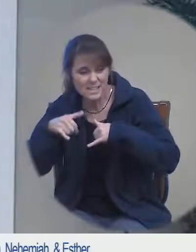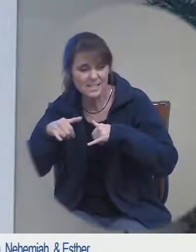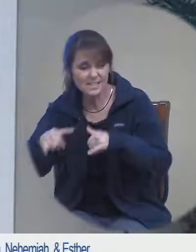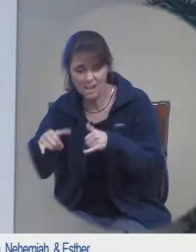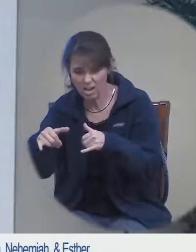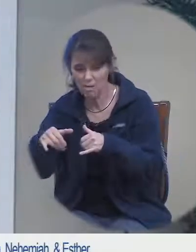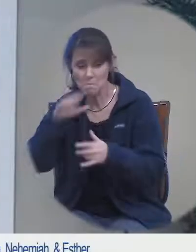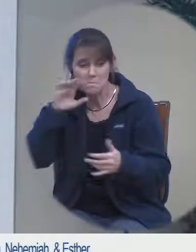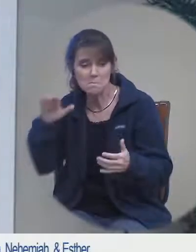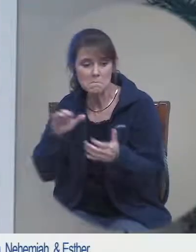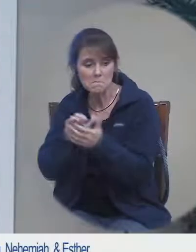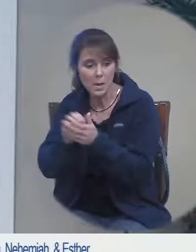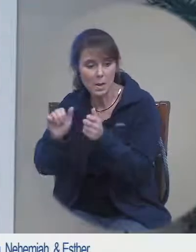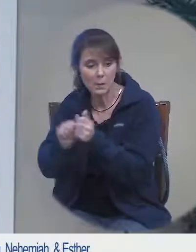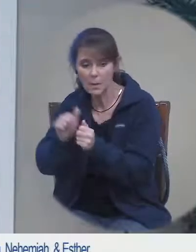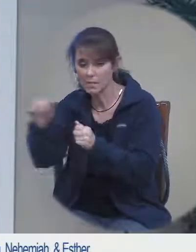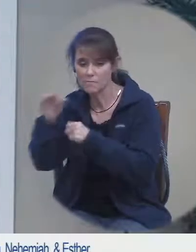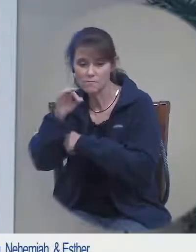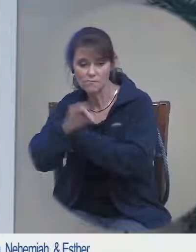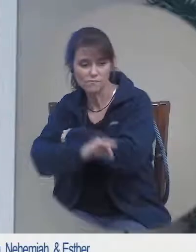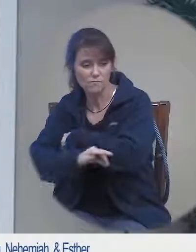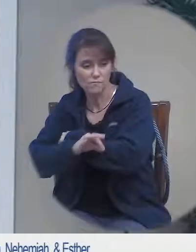even him to sin.